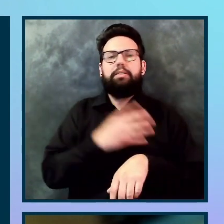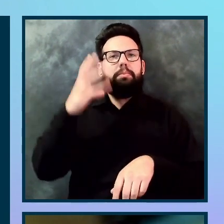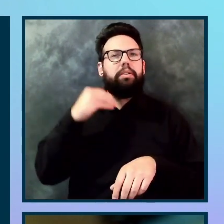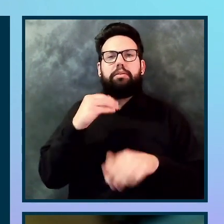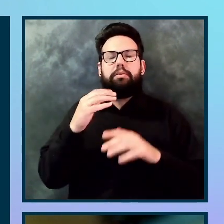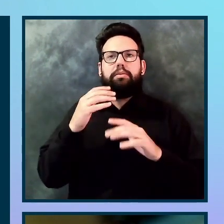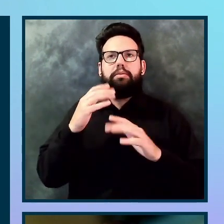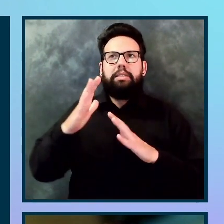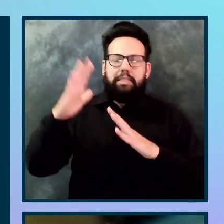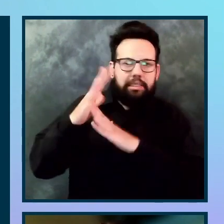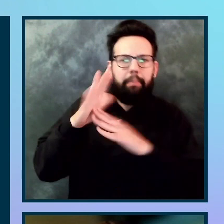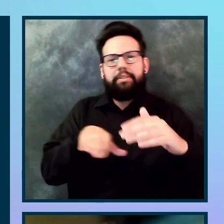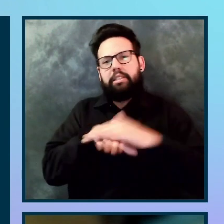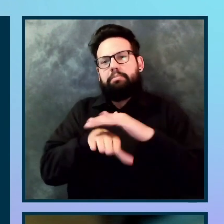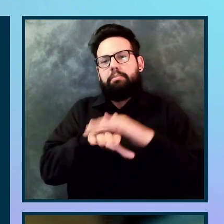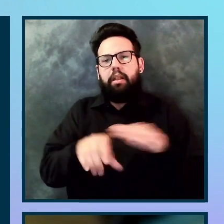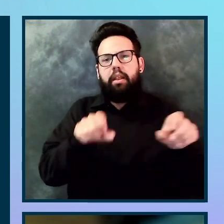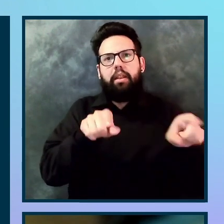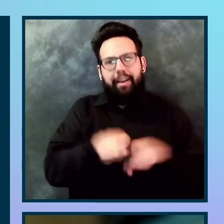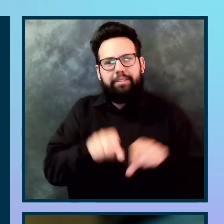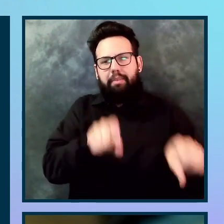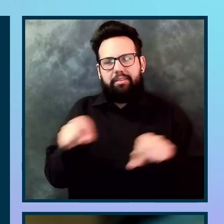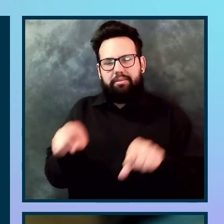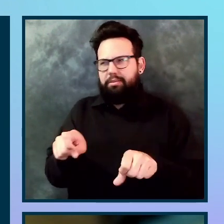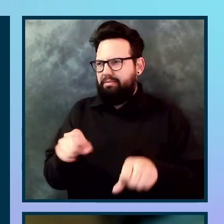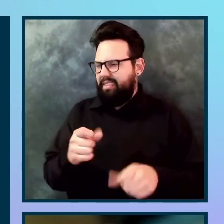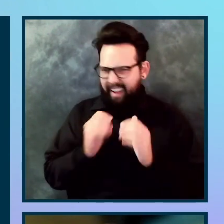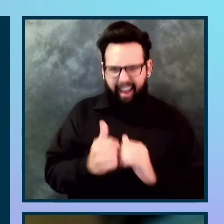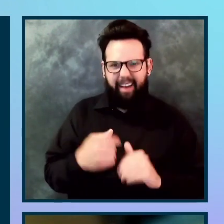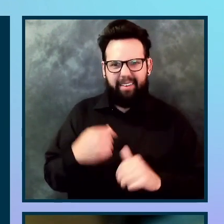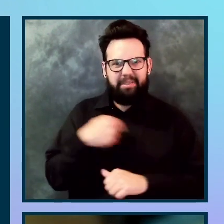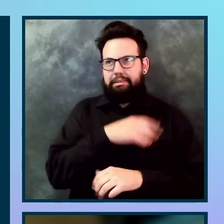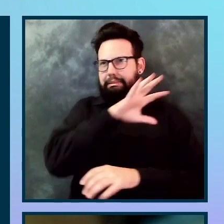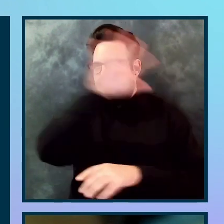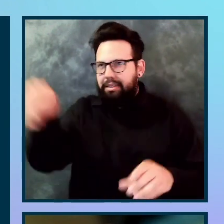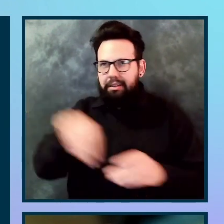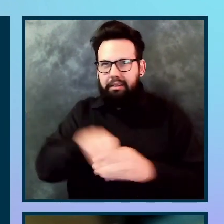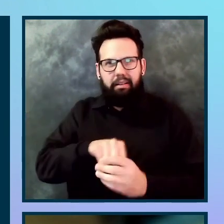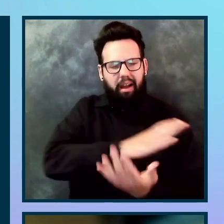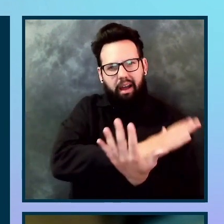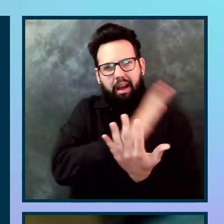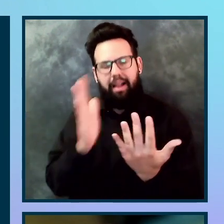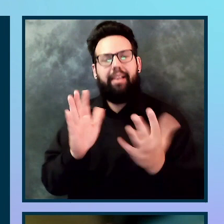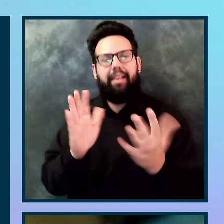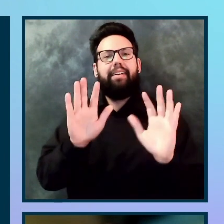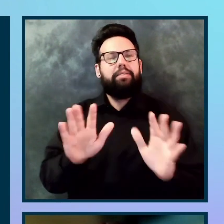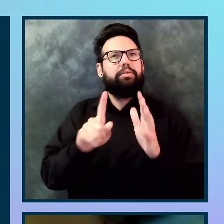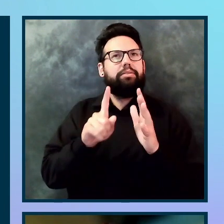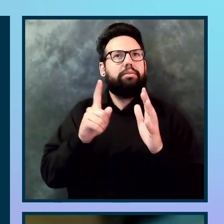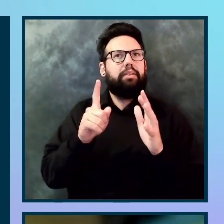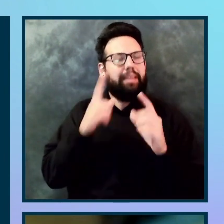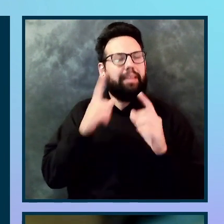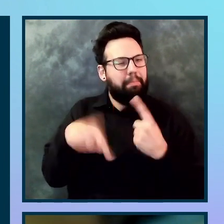can. But how do we even do that? Well, the very first thing we need to do is start looking at inclusion. This